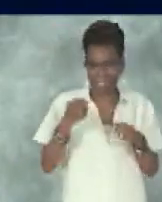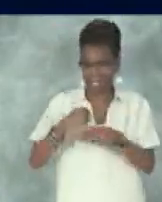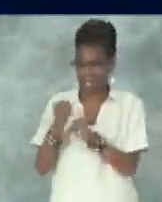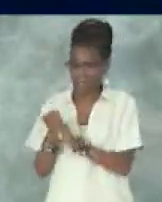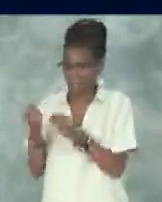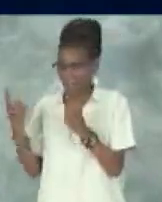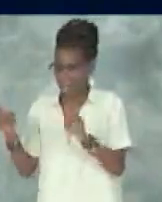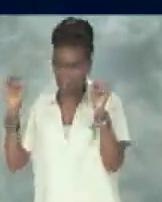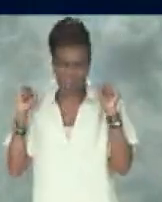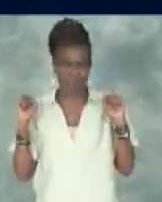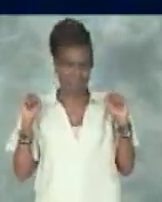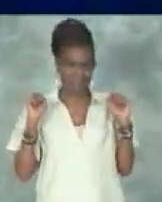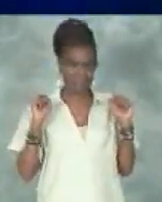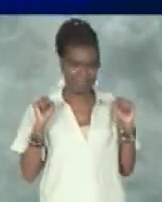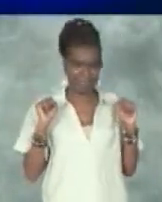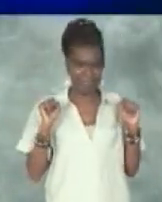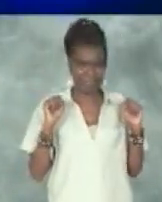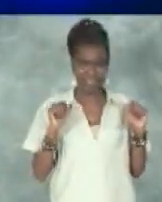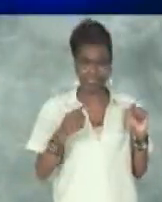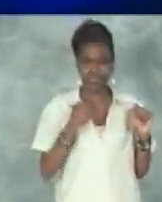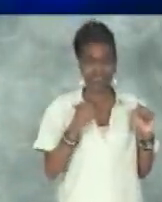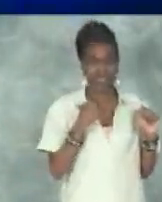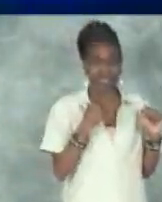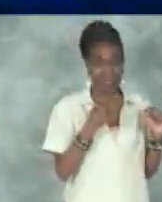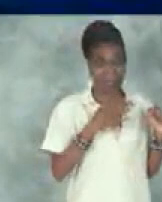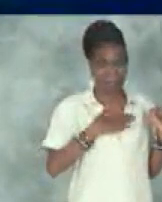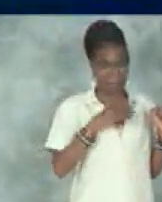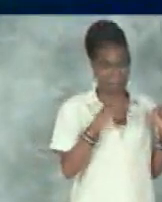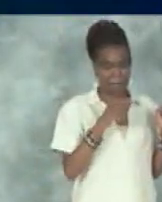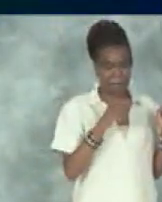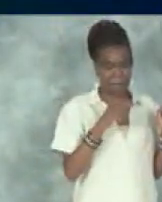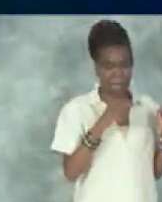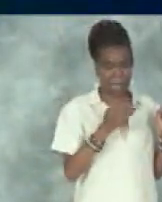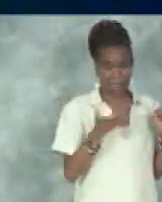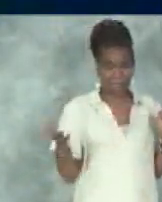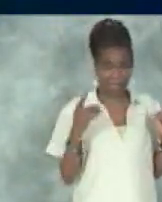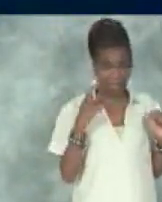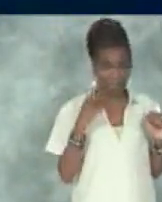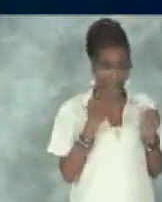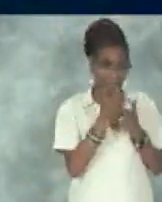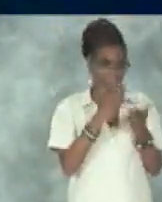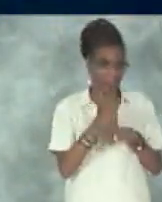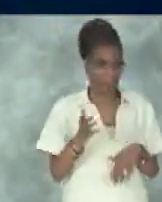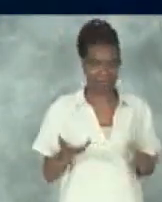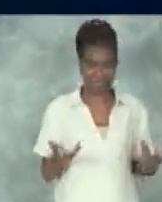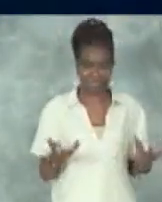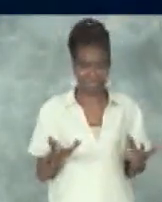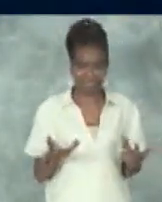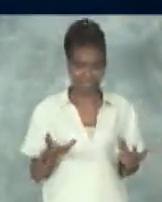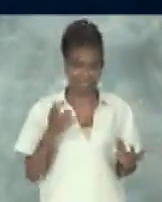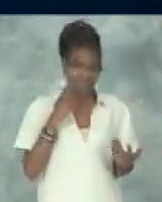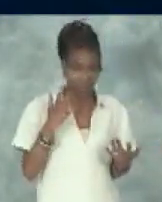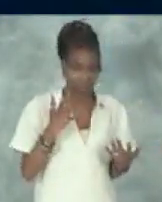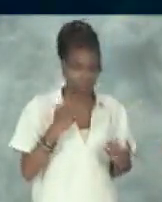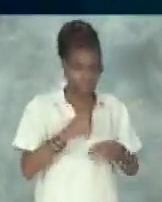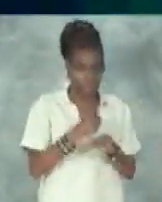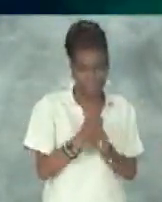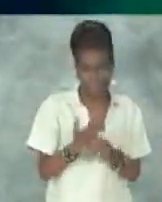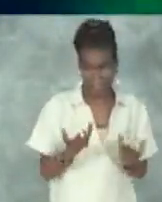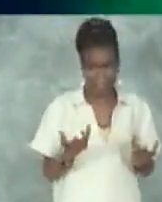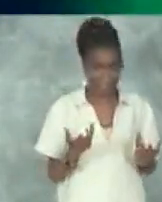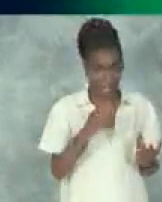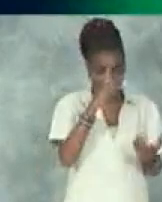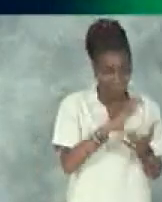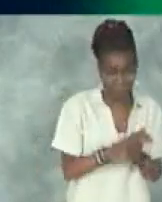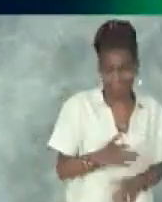say my thing is going to be all right, so I can name it, claim it, and yoke it, choke it, stab it, grab it. I'm